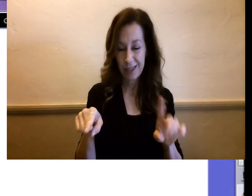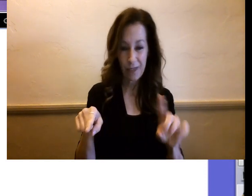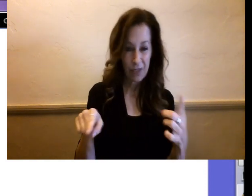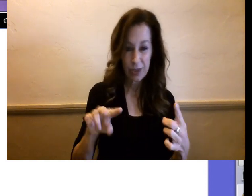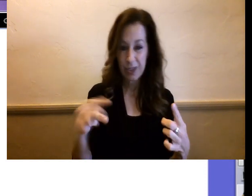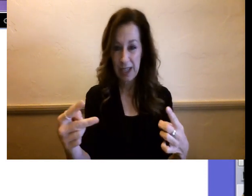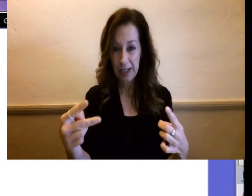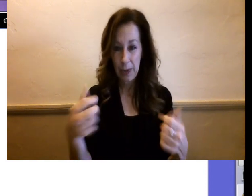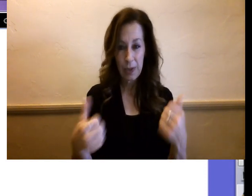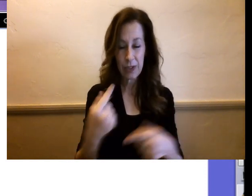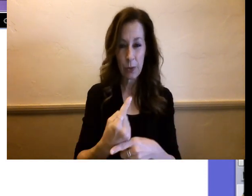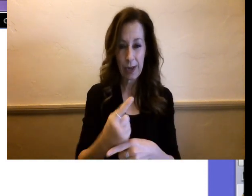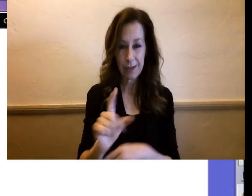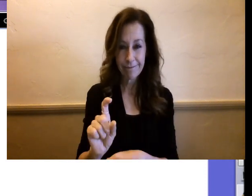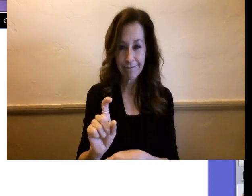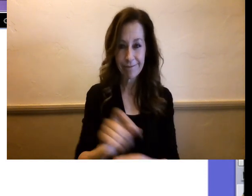one or the second one?